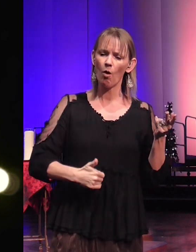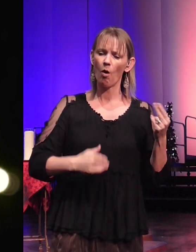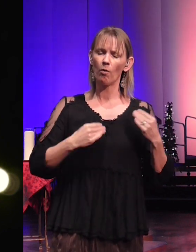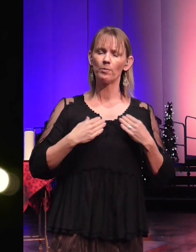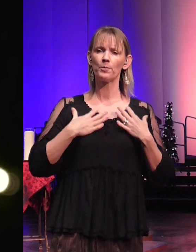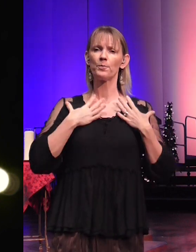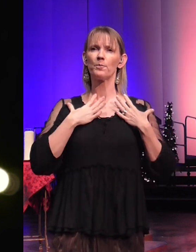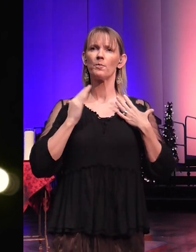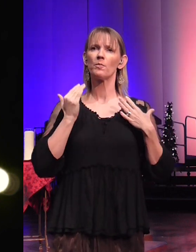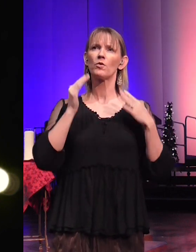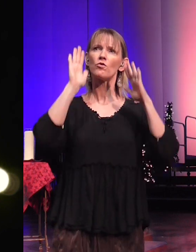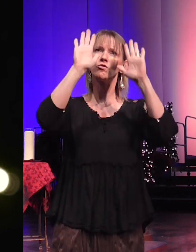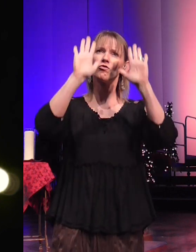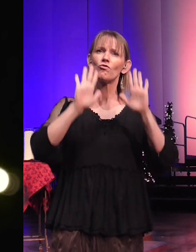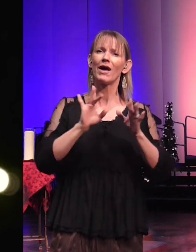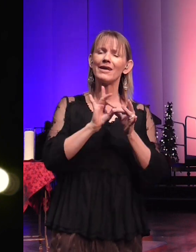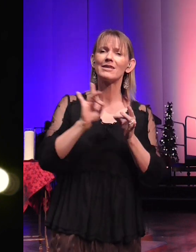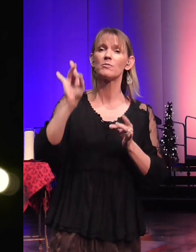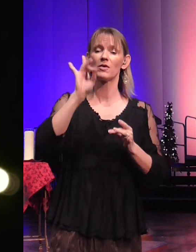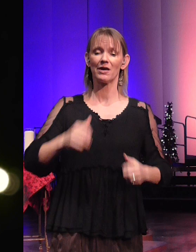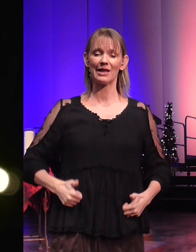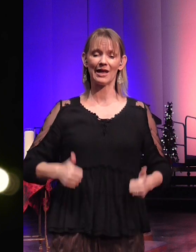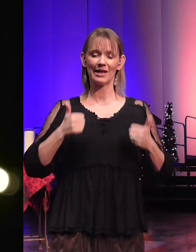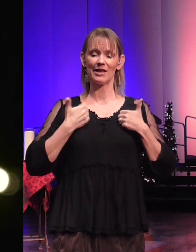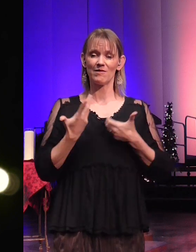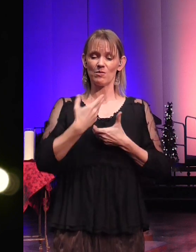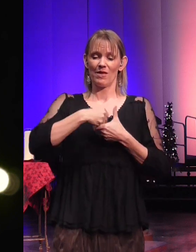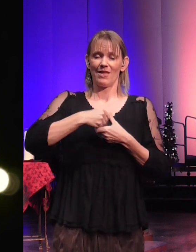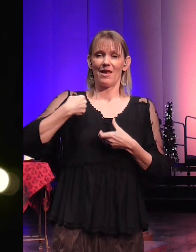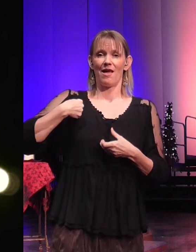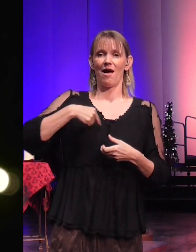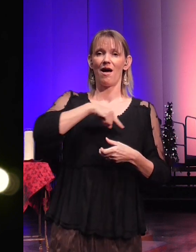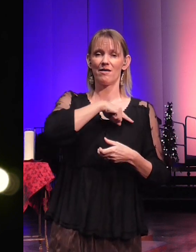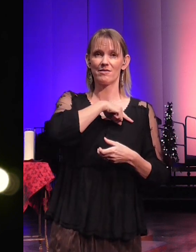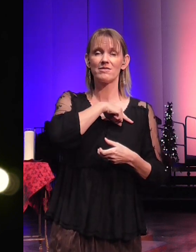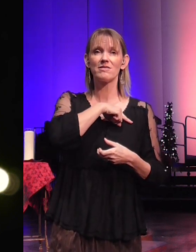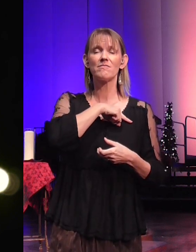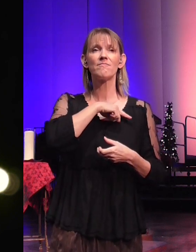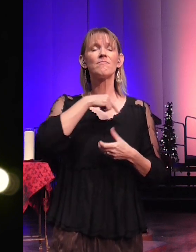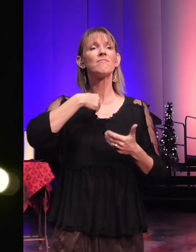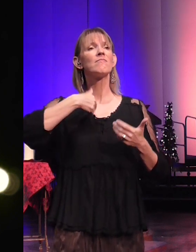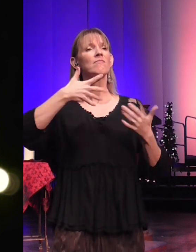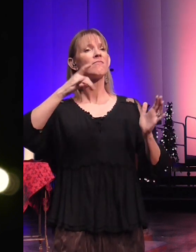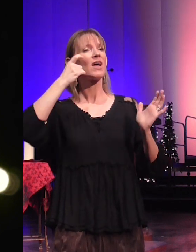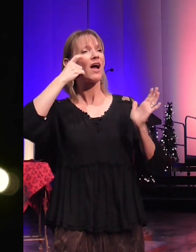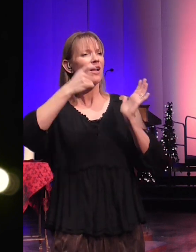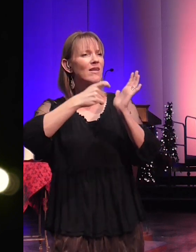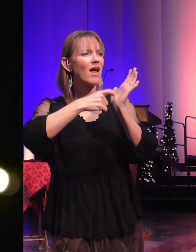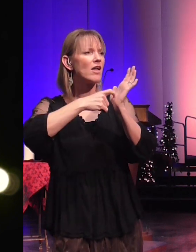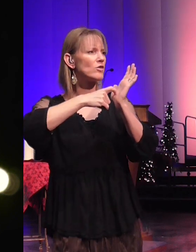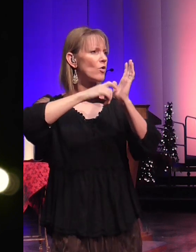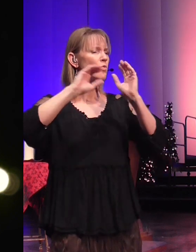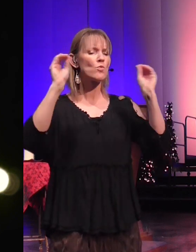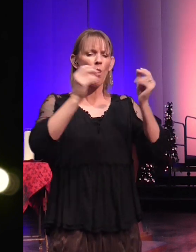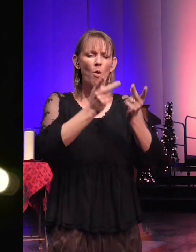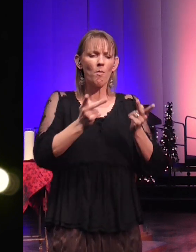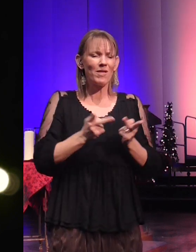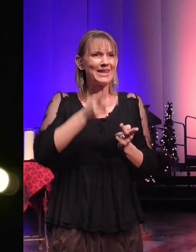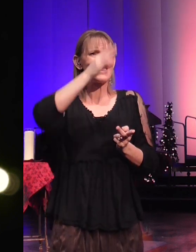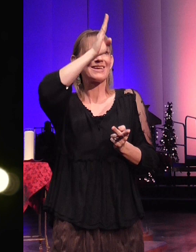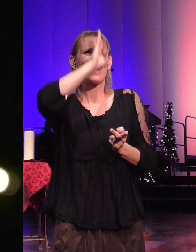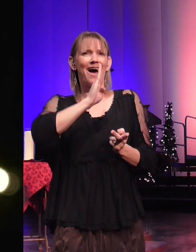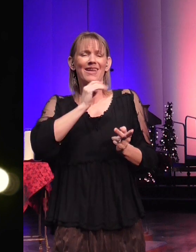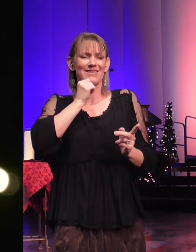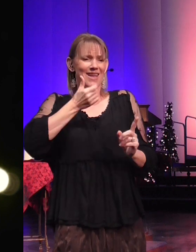of the great spirit that lives within us. So I acknowledge that there's nowhere where God is